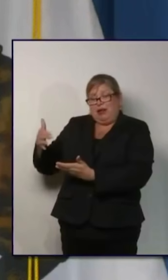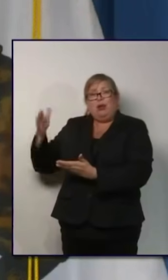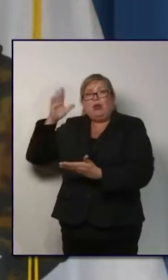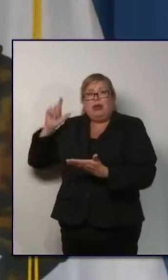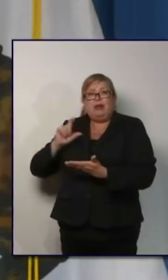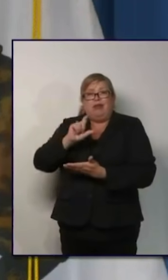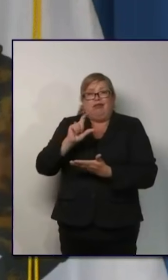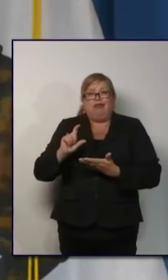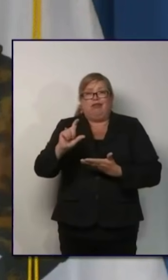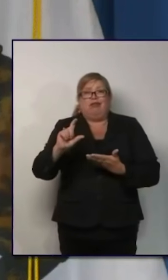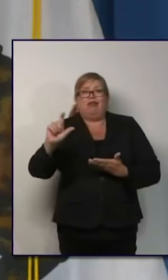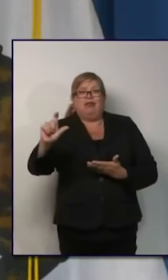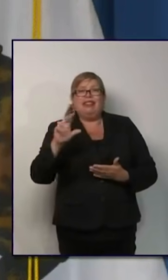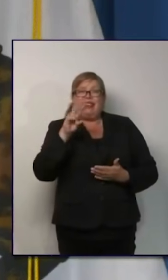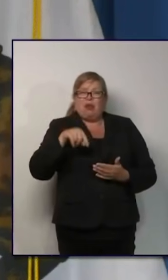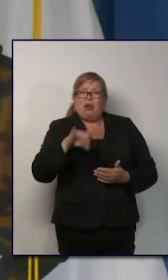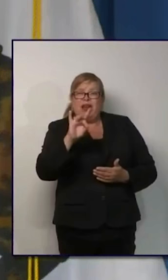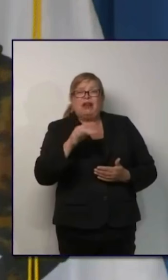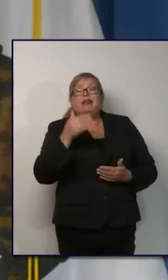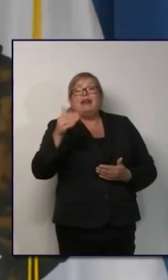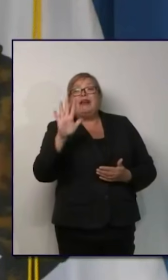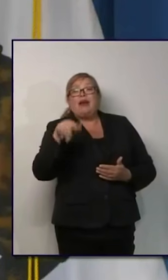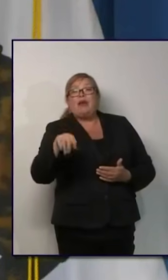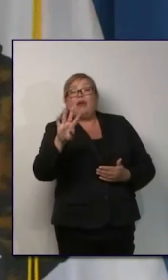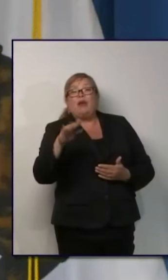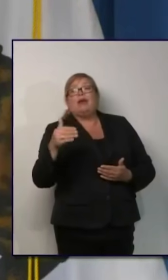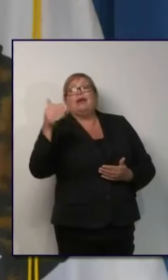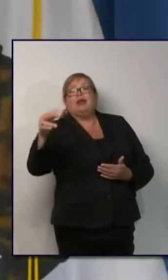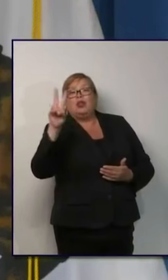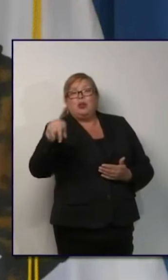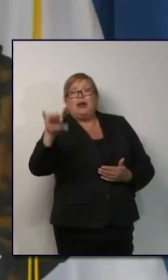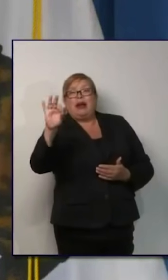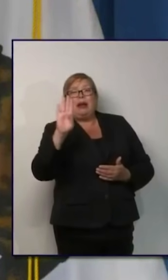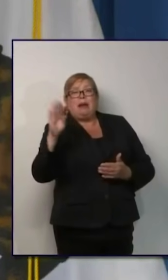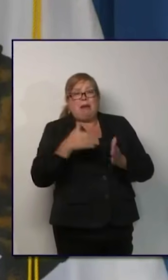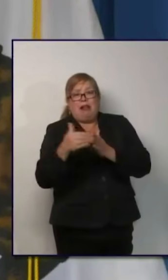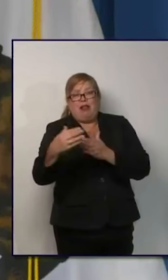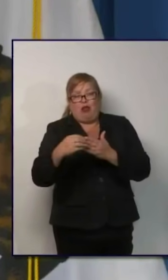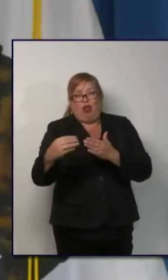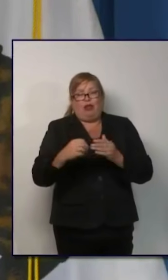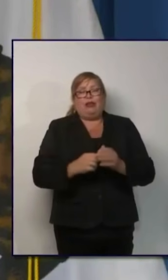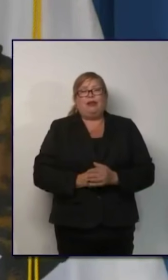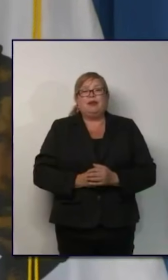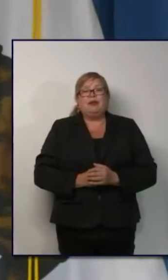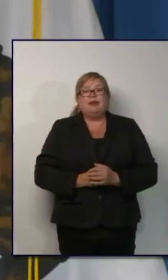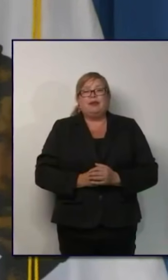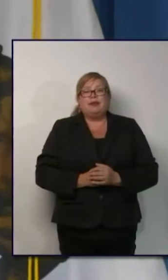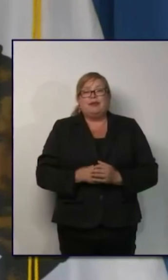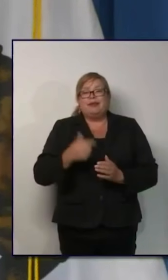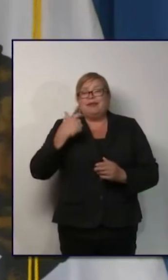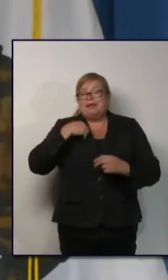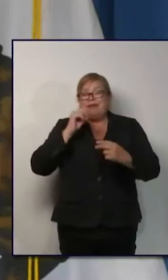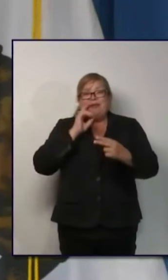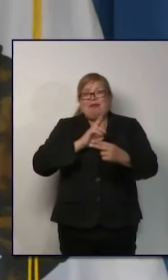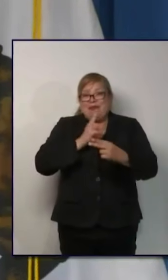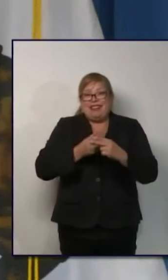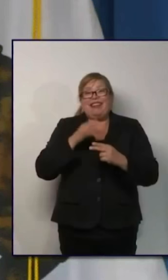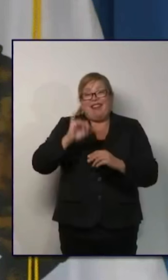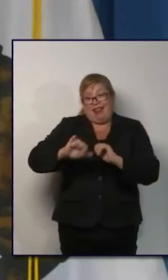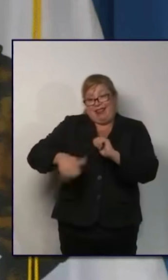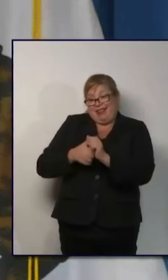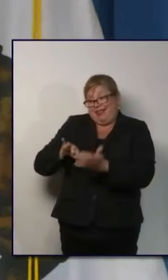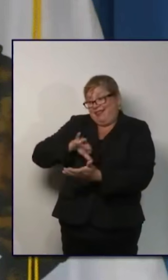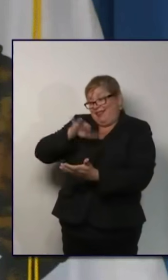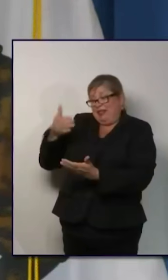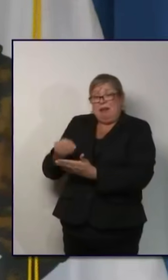sequential way, $7.8, $5.4, $2.9 billion. I mentioned just a moment ago that the rainy day reserve is